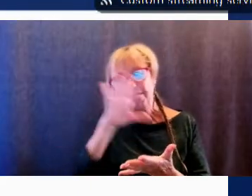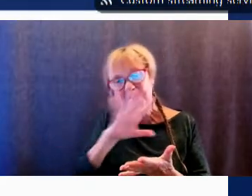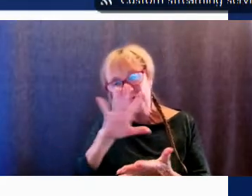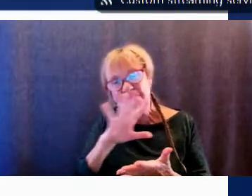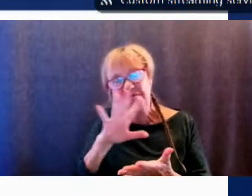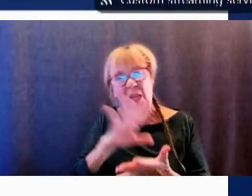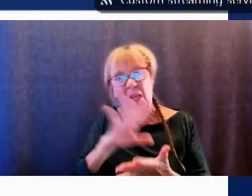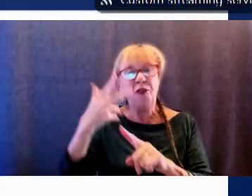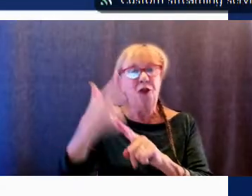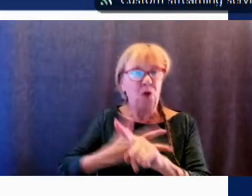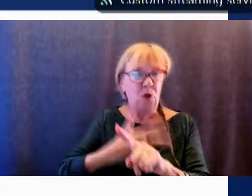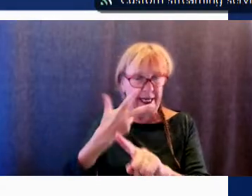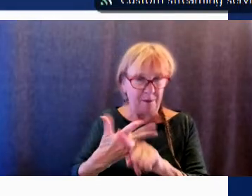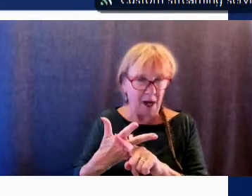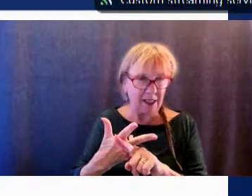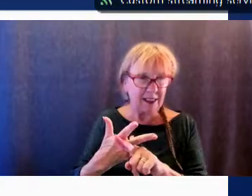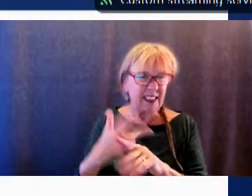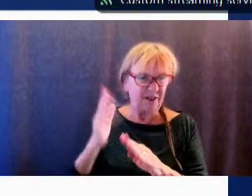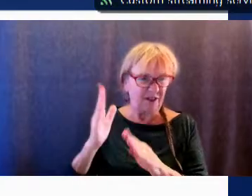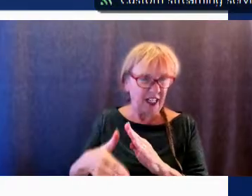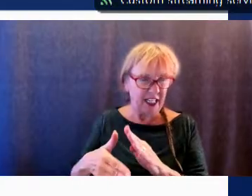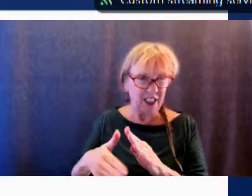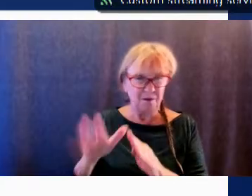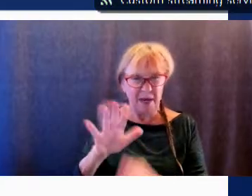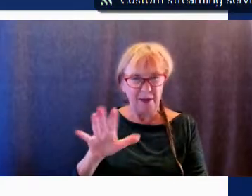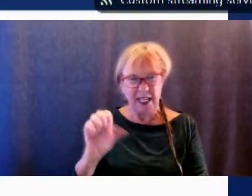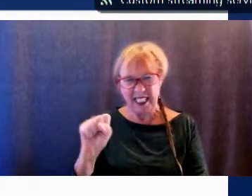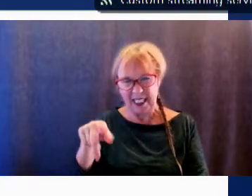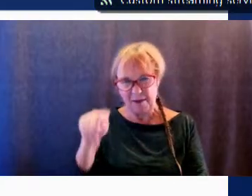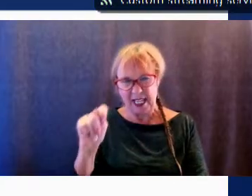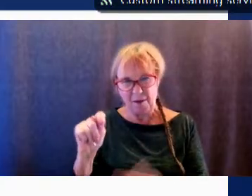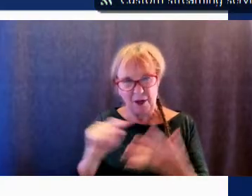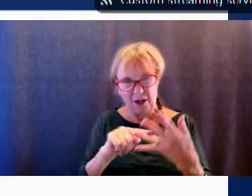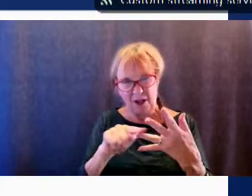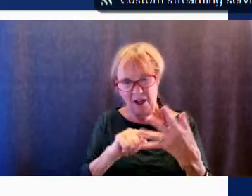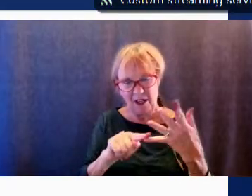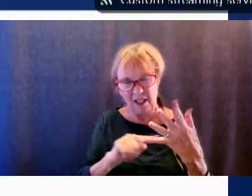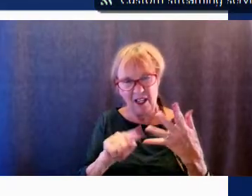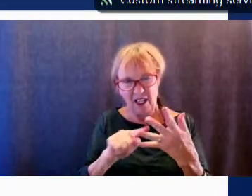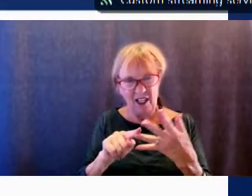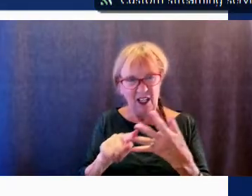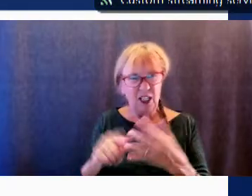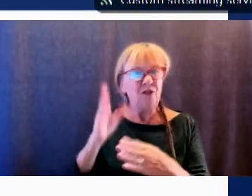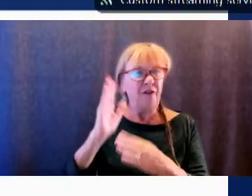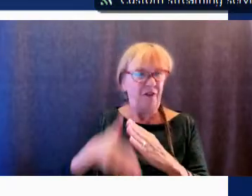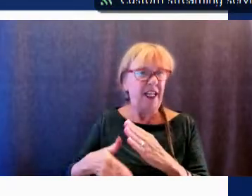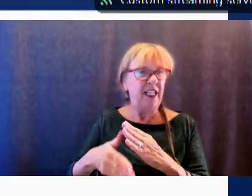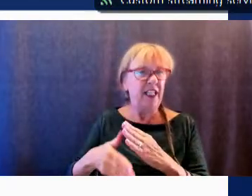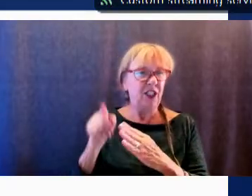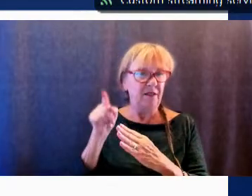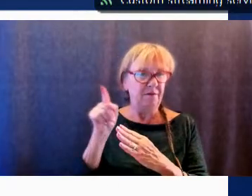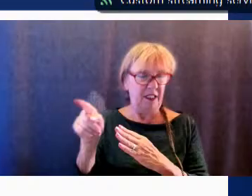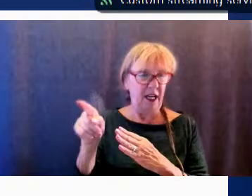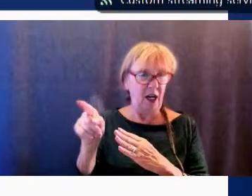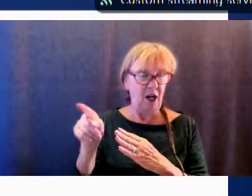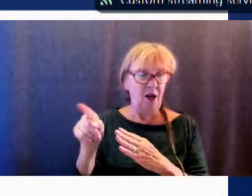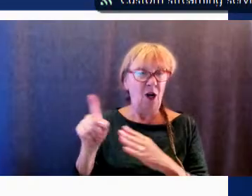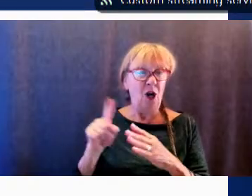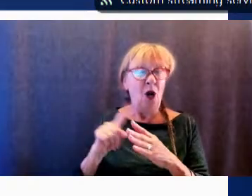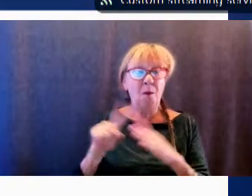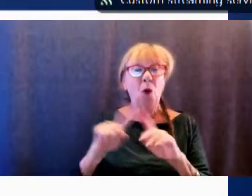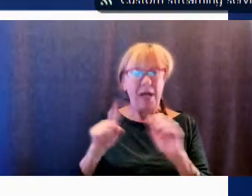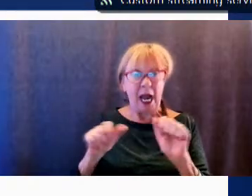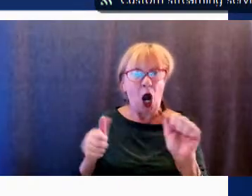take, which will put us at about mid to late September by the time we are complete with that project. But again, still on